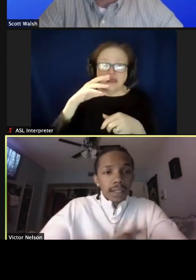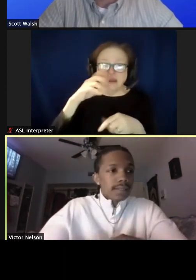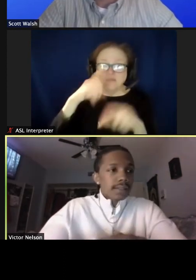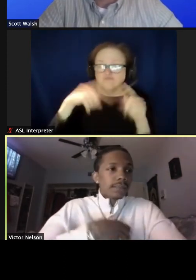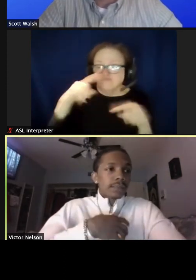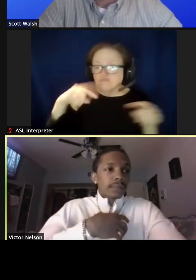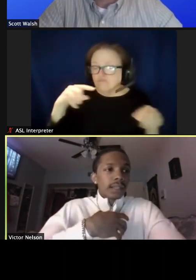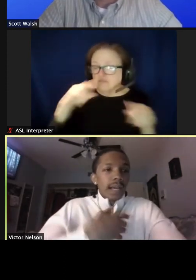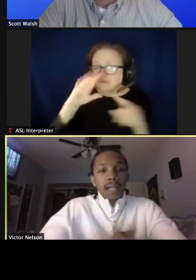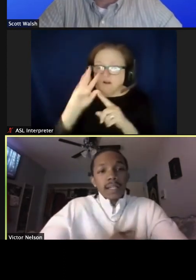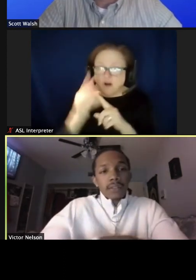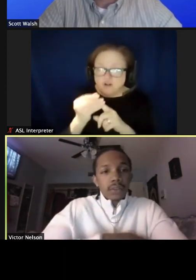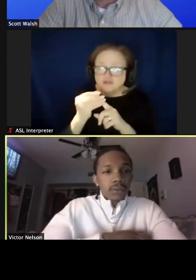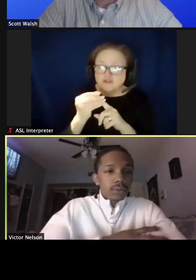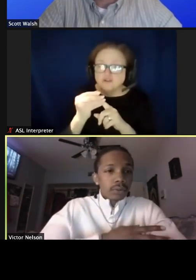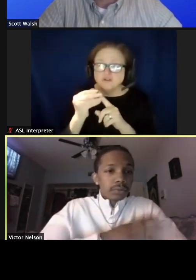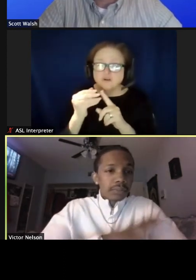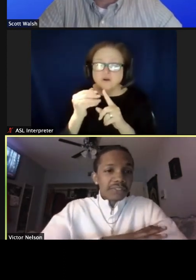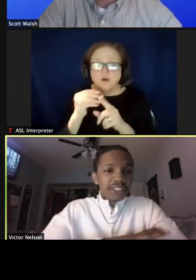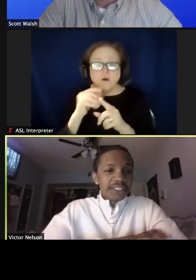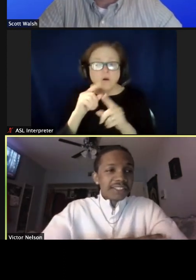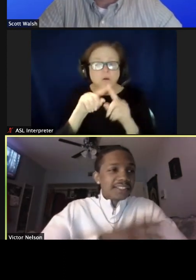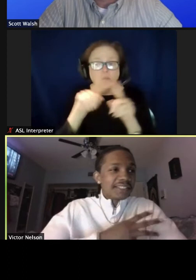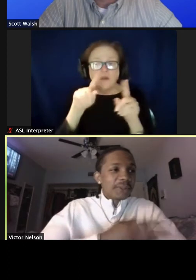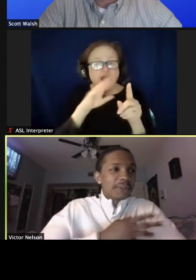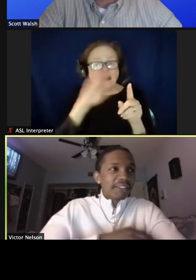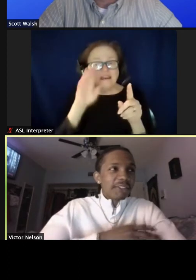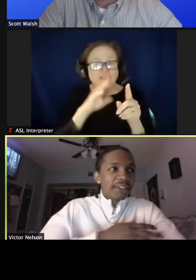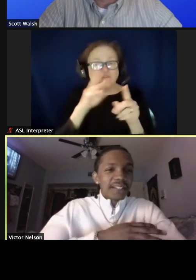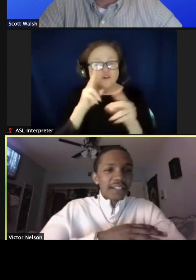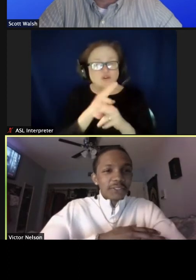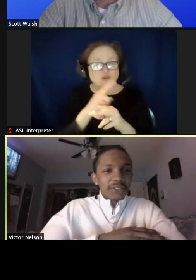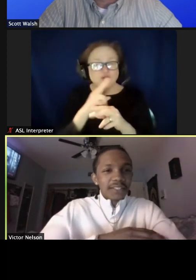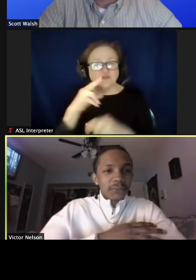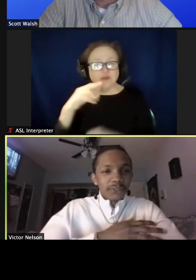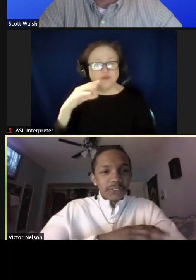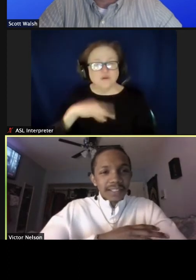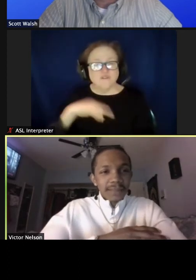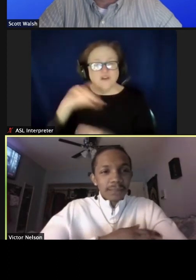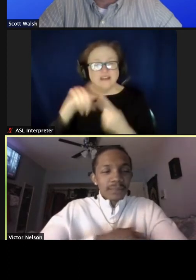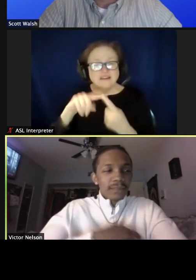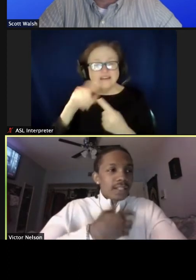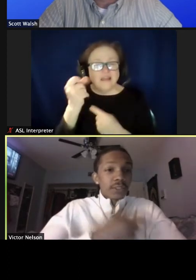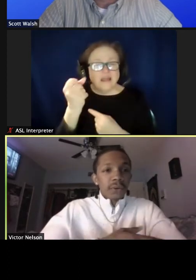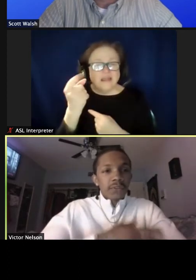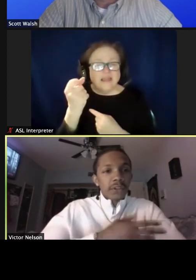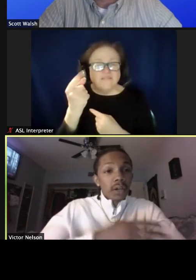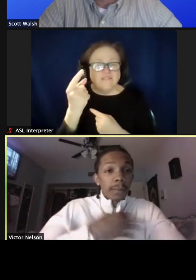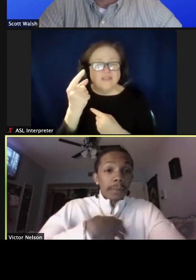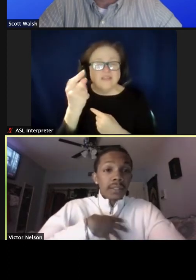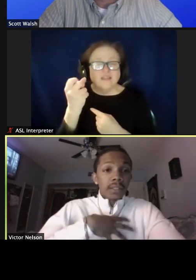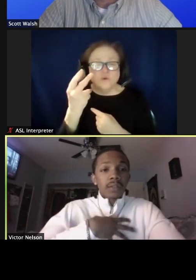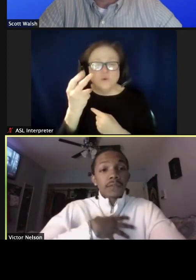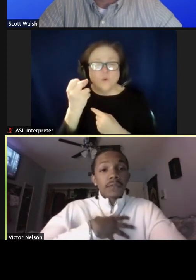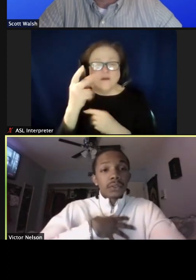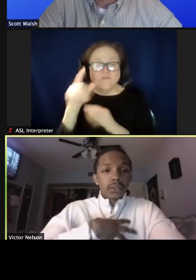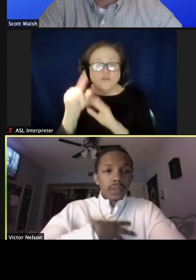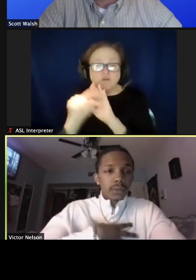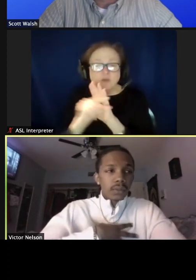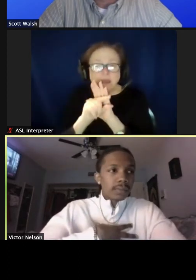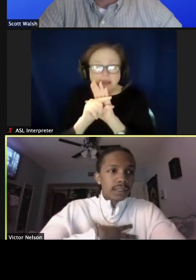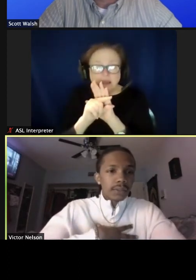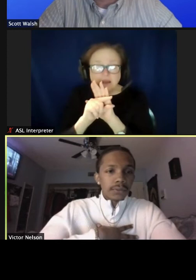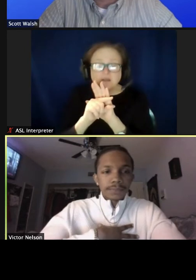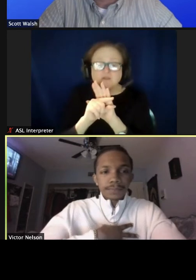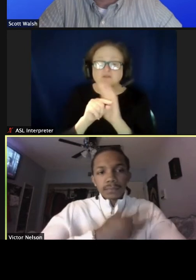Nevertheless, I never used those privileges until like around 11th grade, 12th grade. So being a future